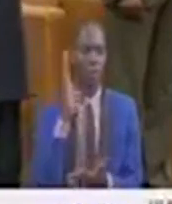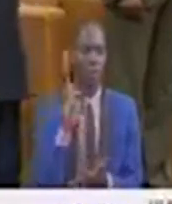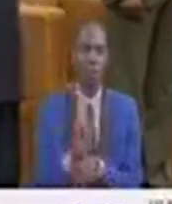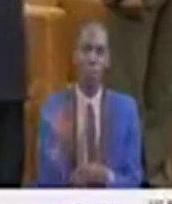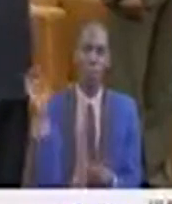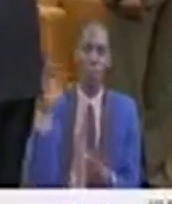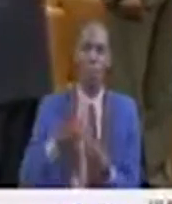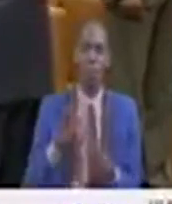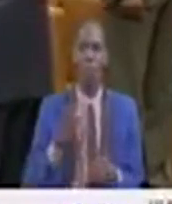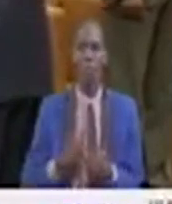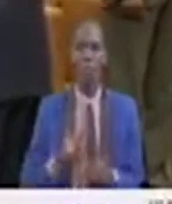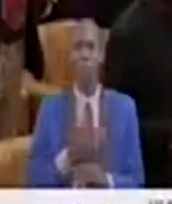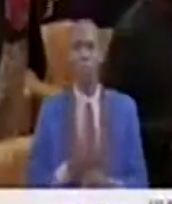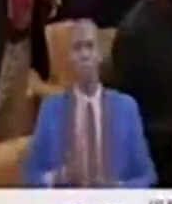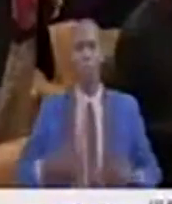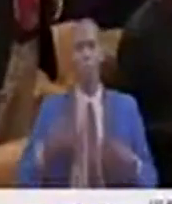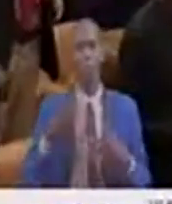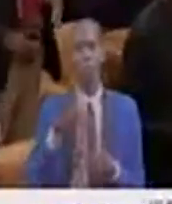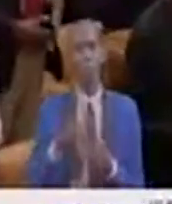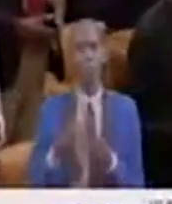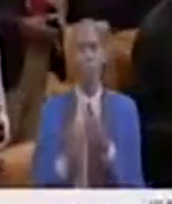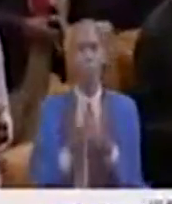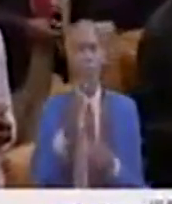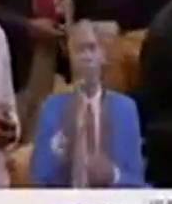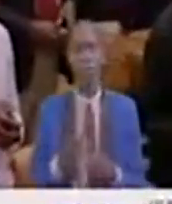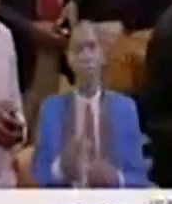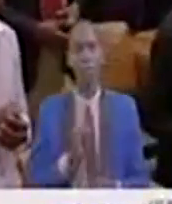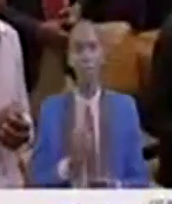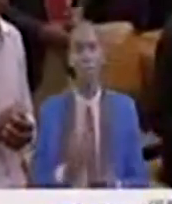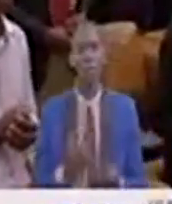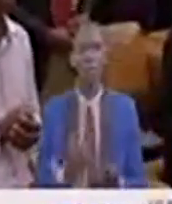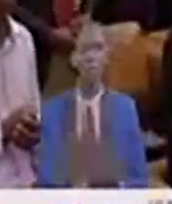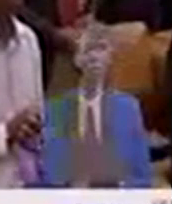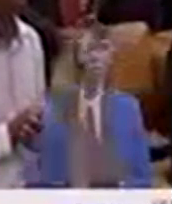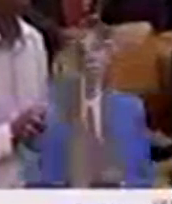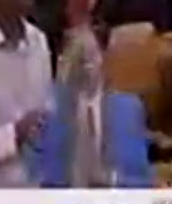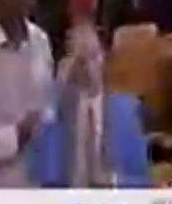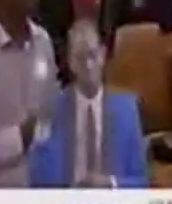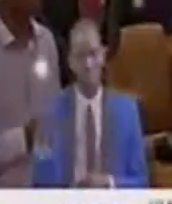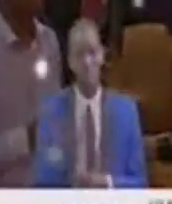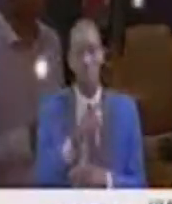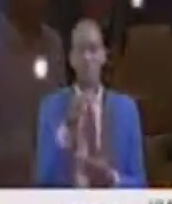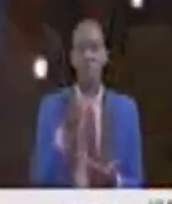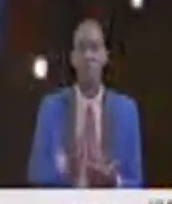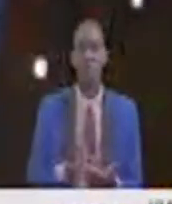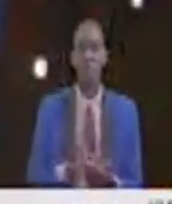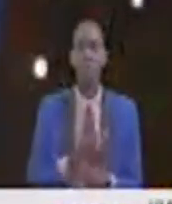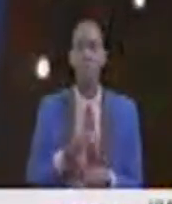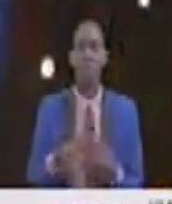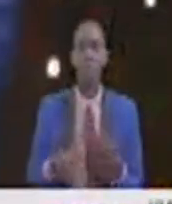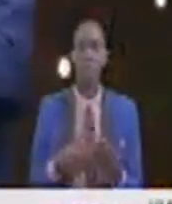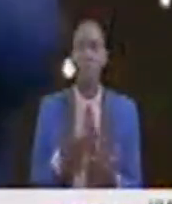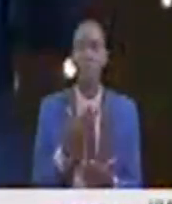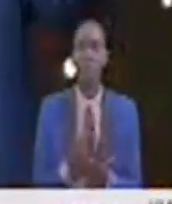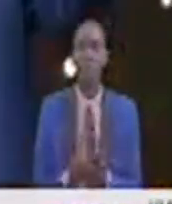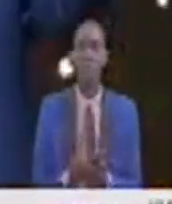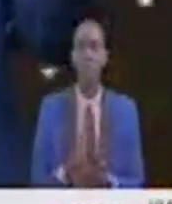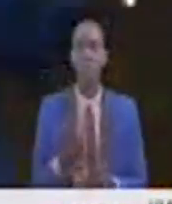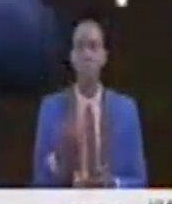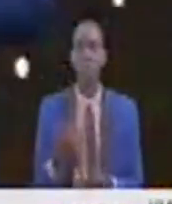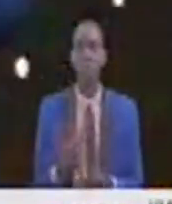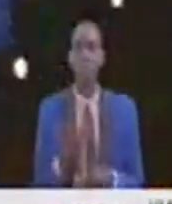in Jesus' name. I want to remind you once again, all these 70 seats down